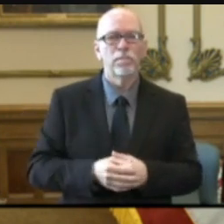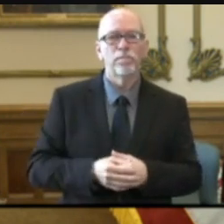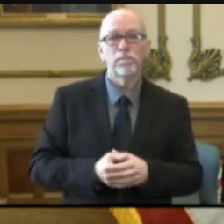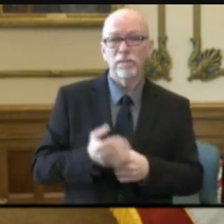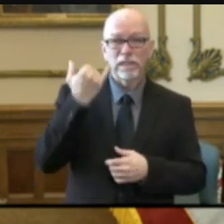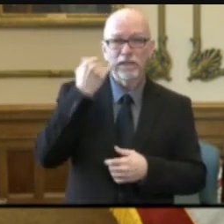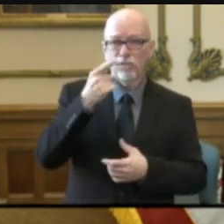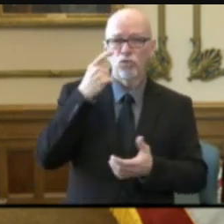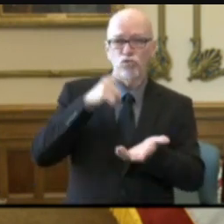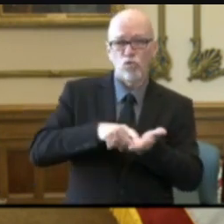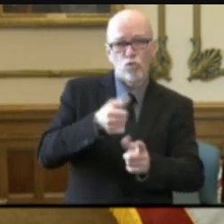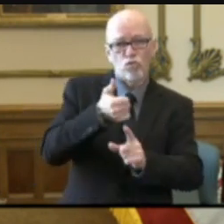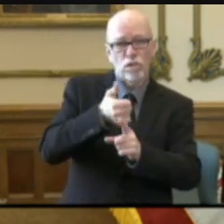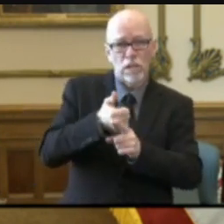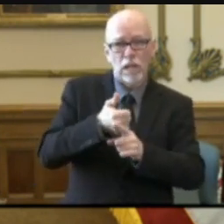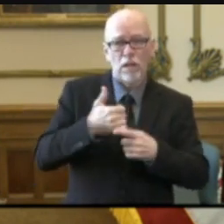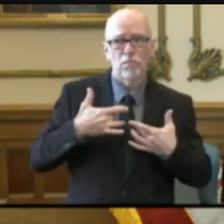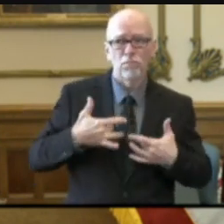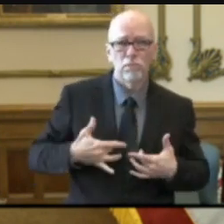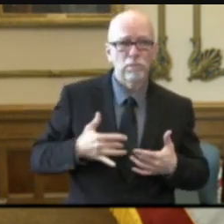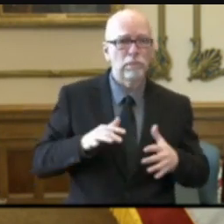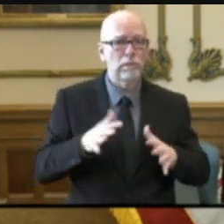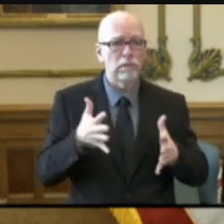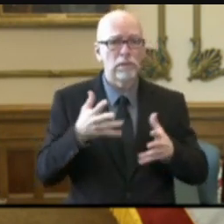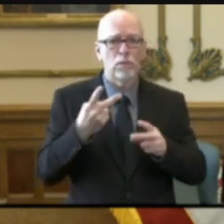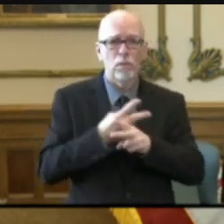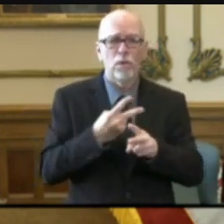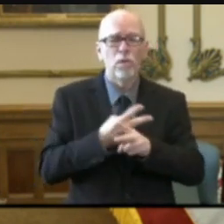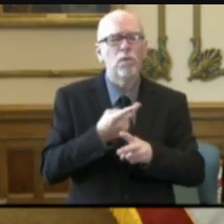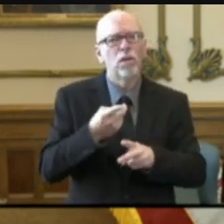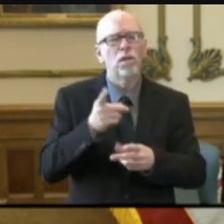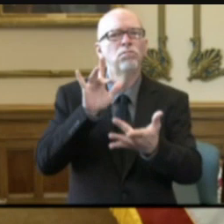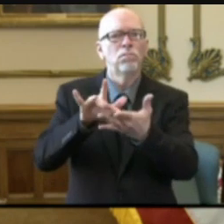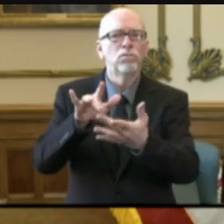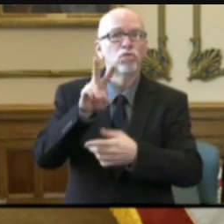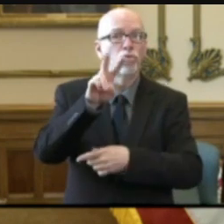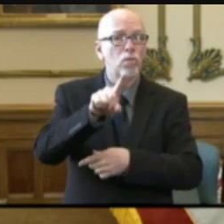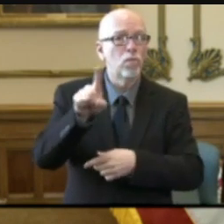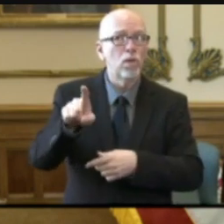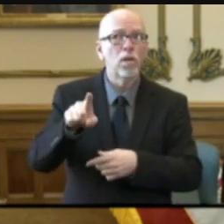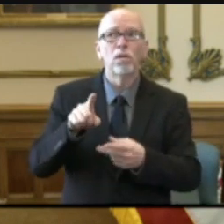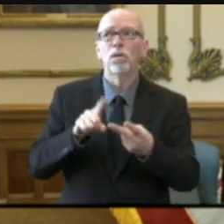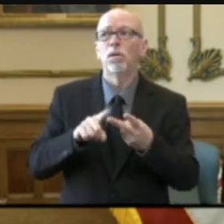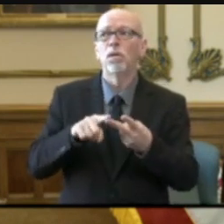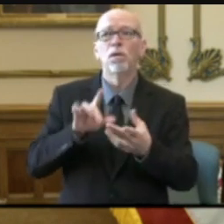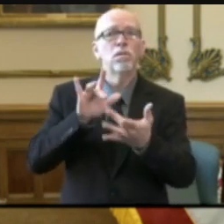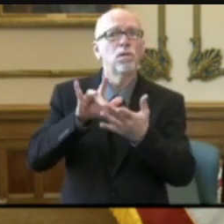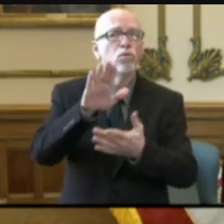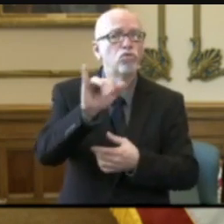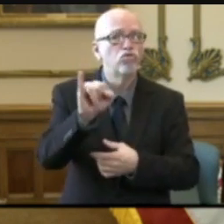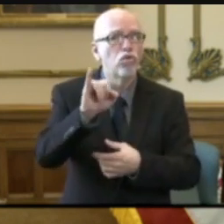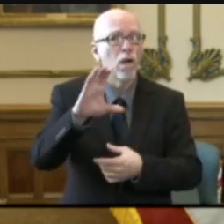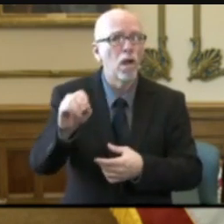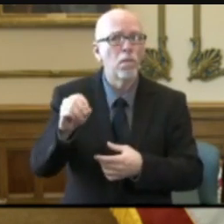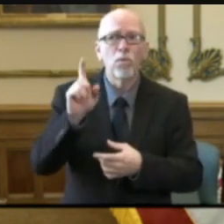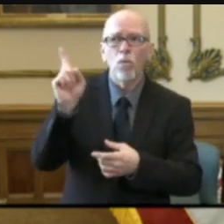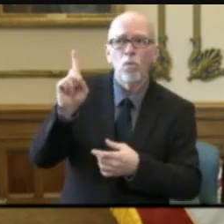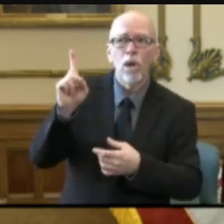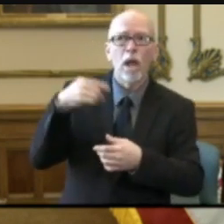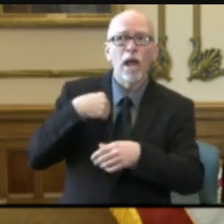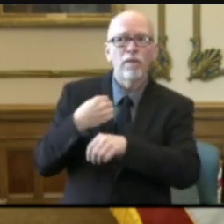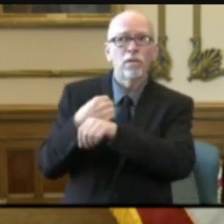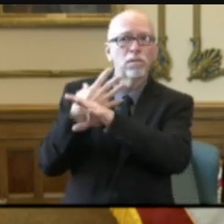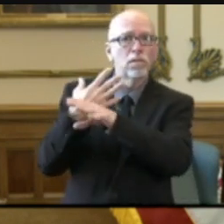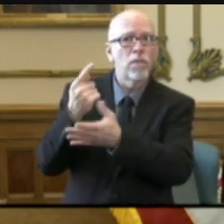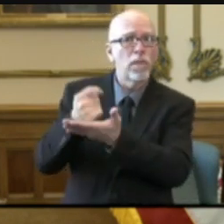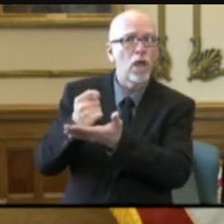yourself experiencing these symptoms, please seek help. You can call 211. You can contact your insurance company to find access to